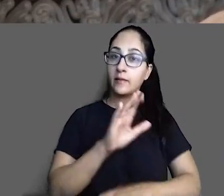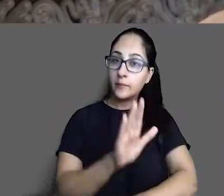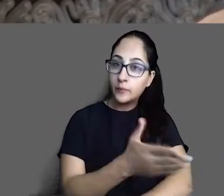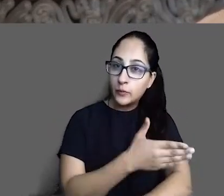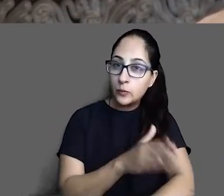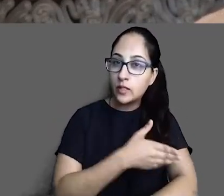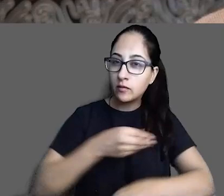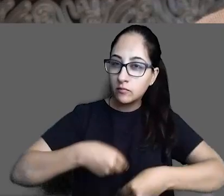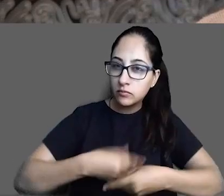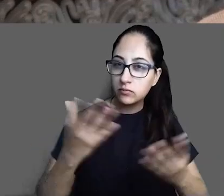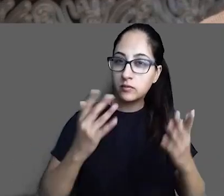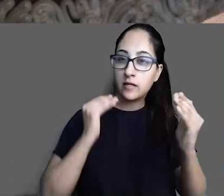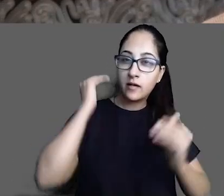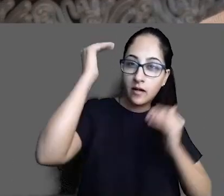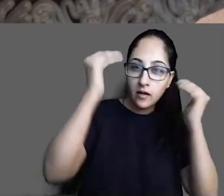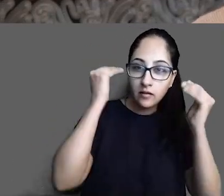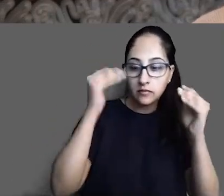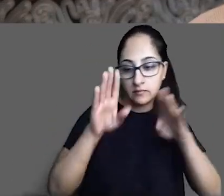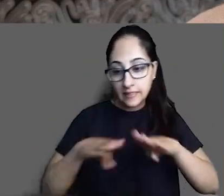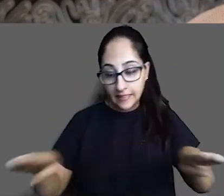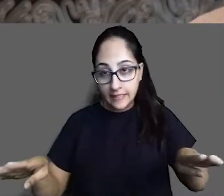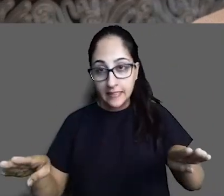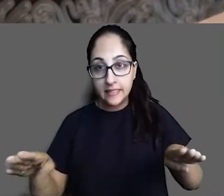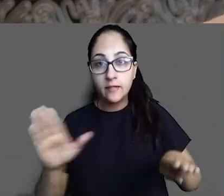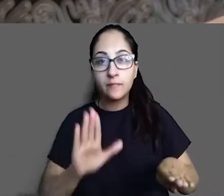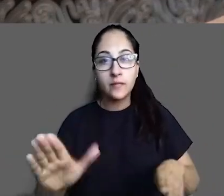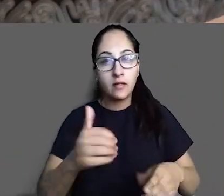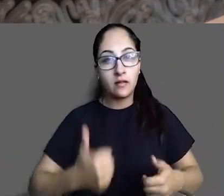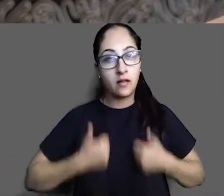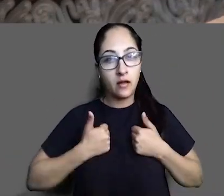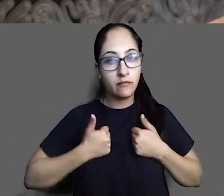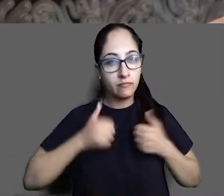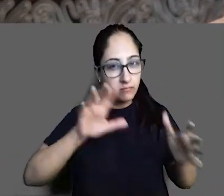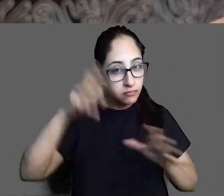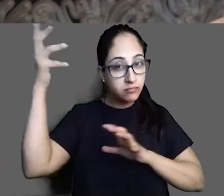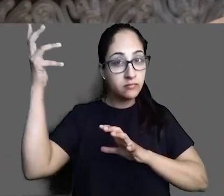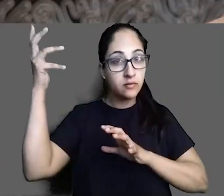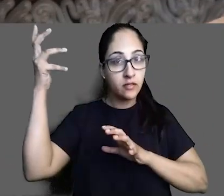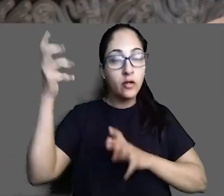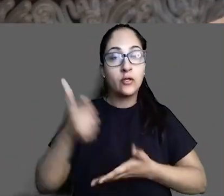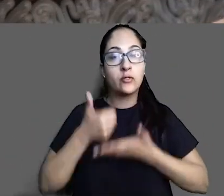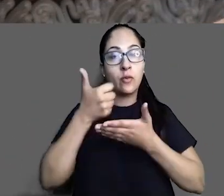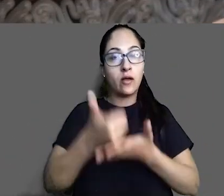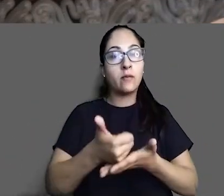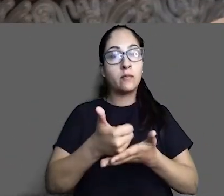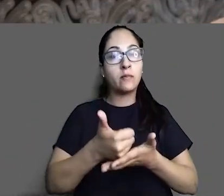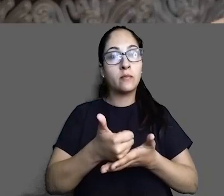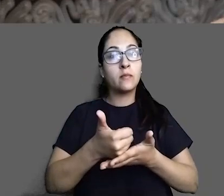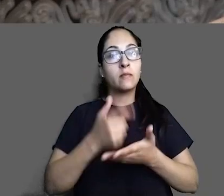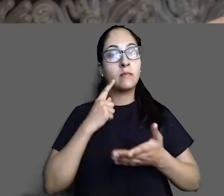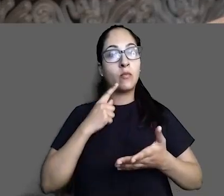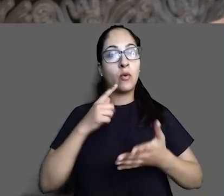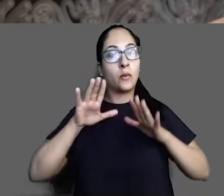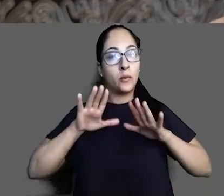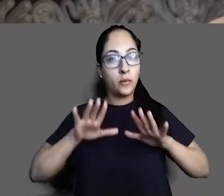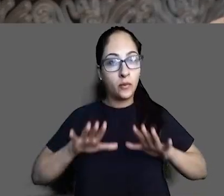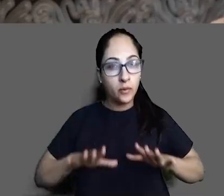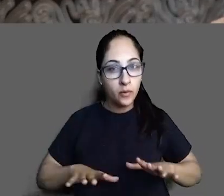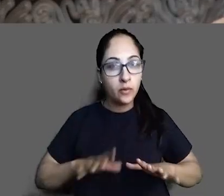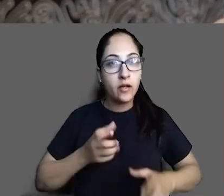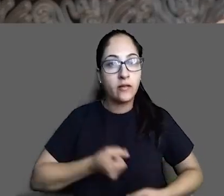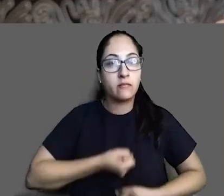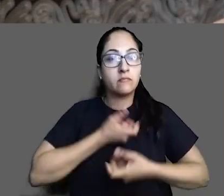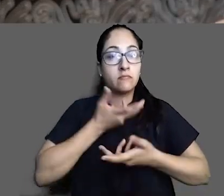the countries in which AKDN works, but even beyond that through those extraordinary means of communications that all of us have become